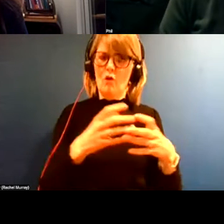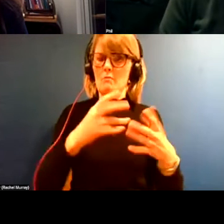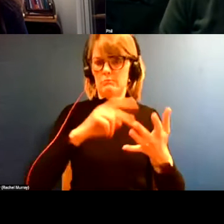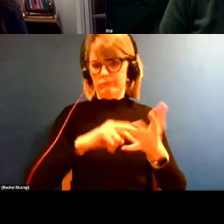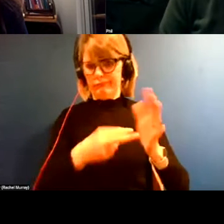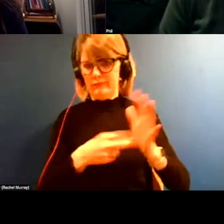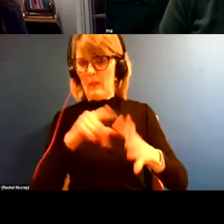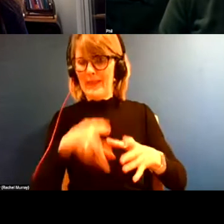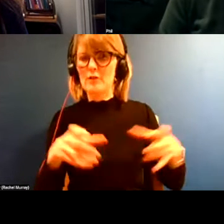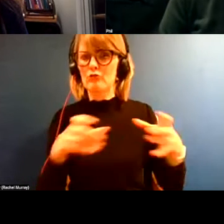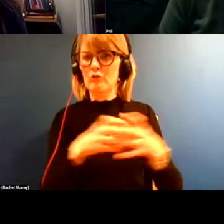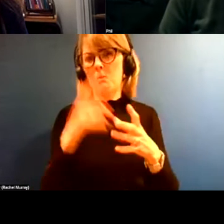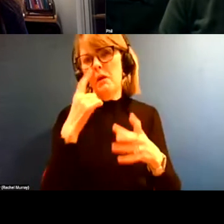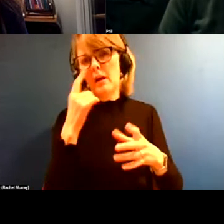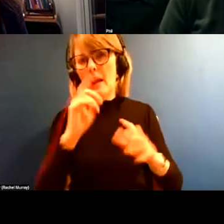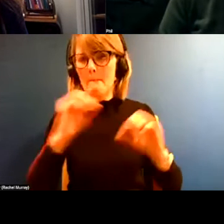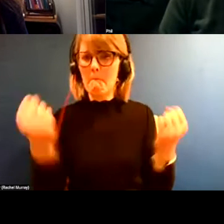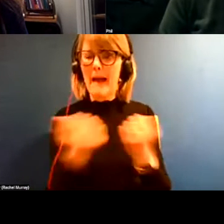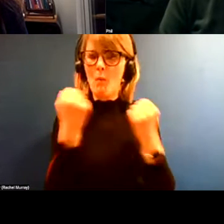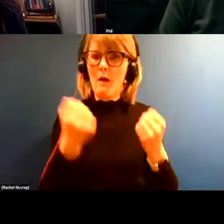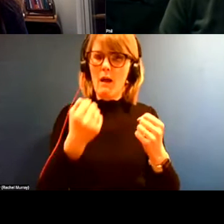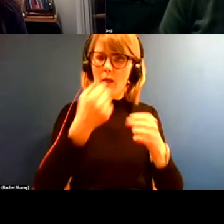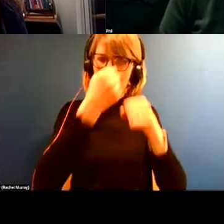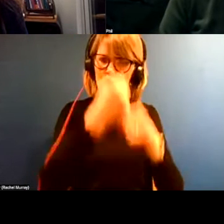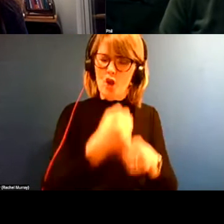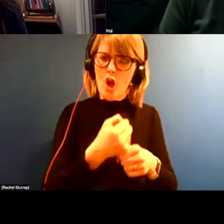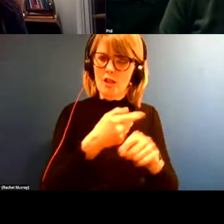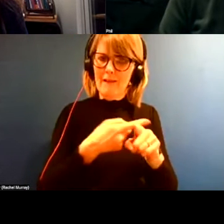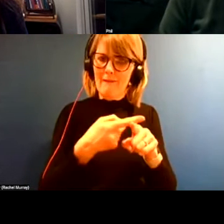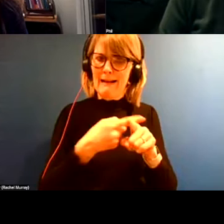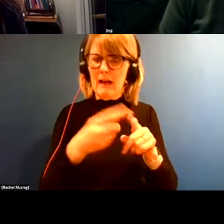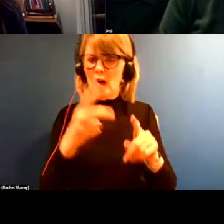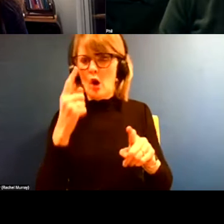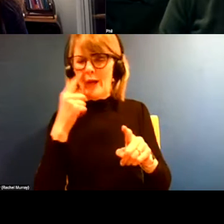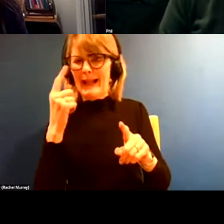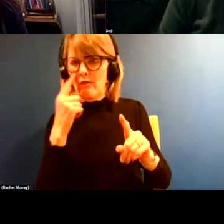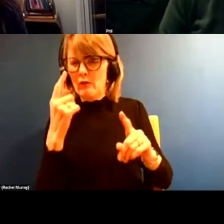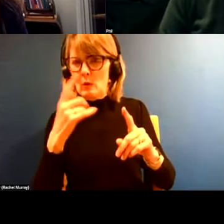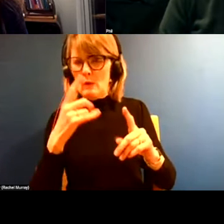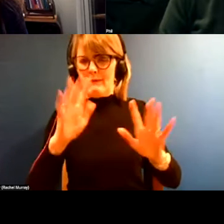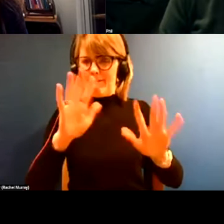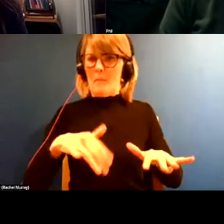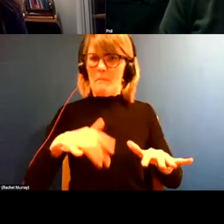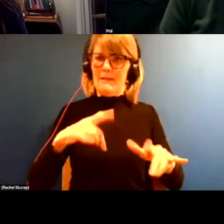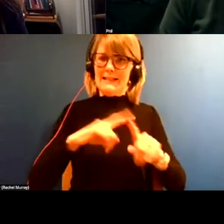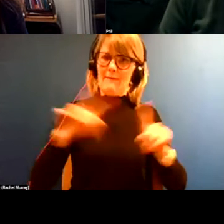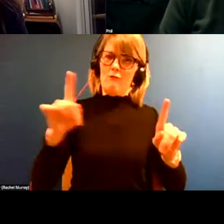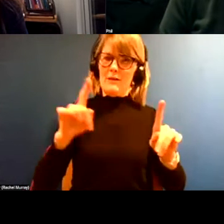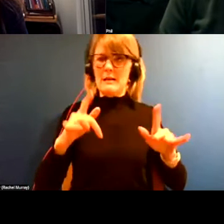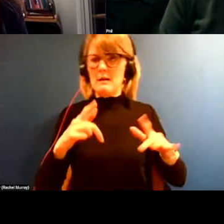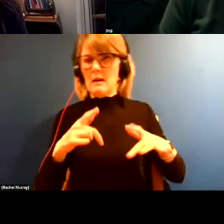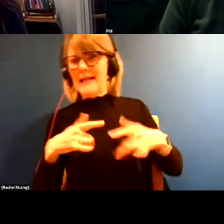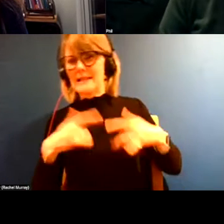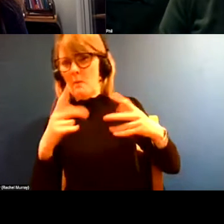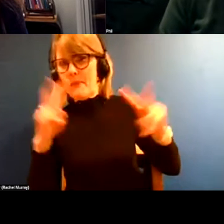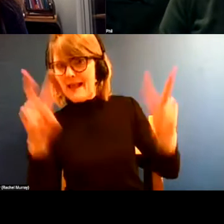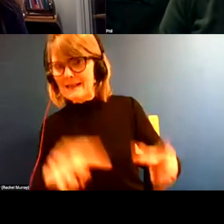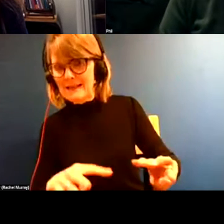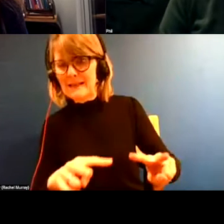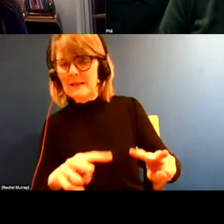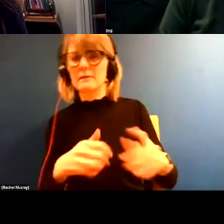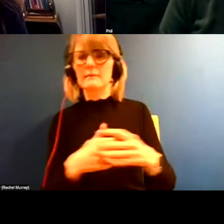England through the lens of different aspects and different lenses. And very pleased to be part of this. I think I might have